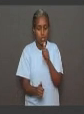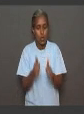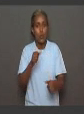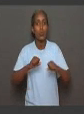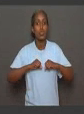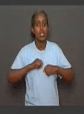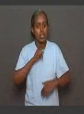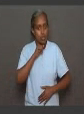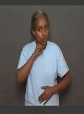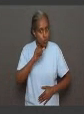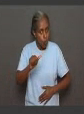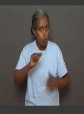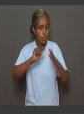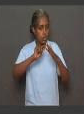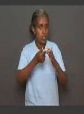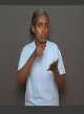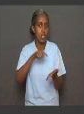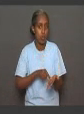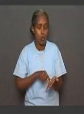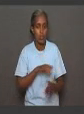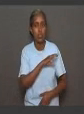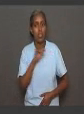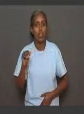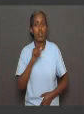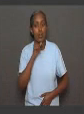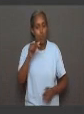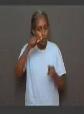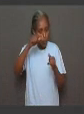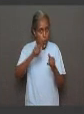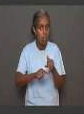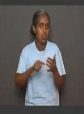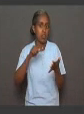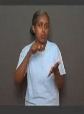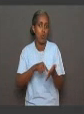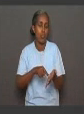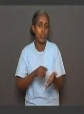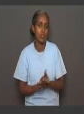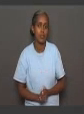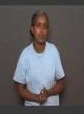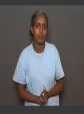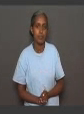has no starting point and no ending point.